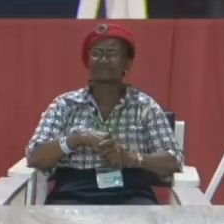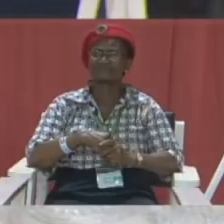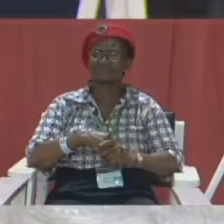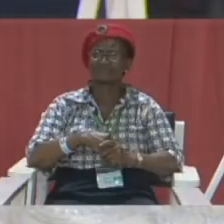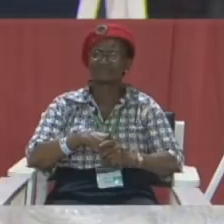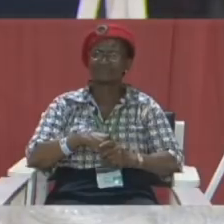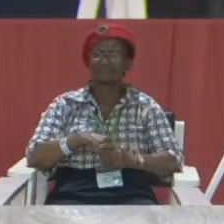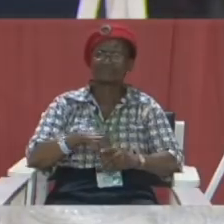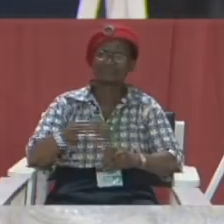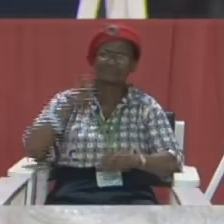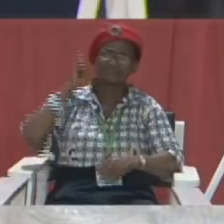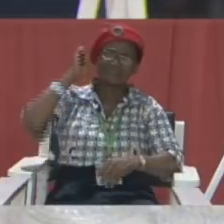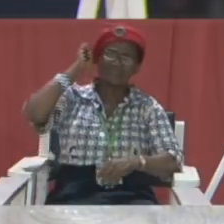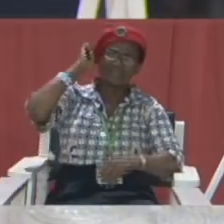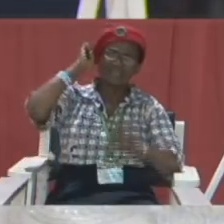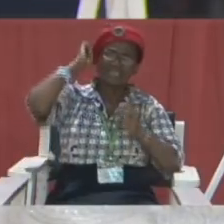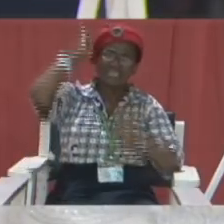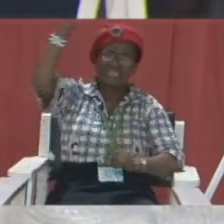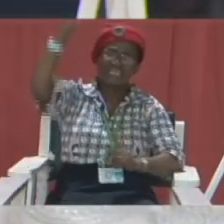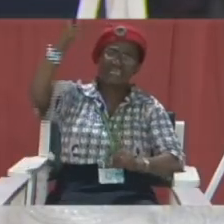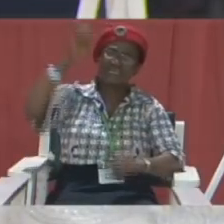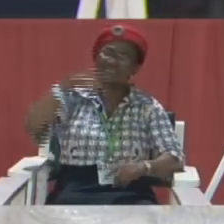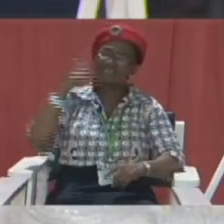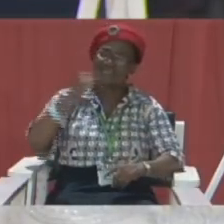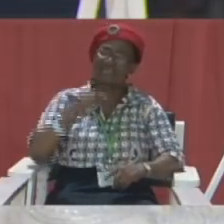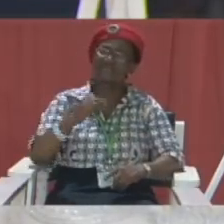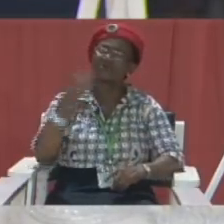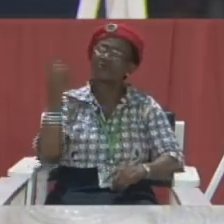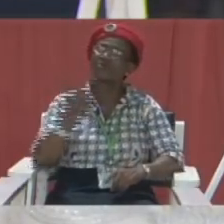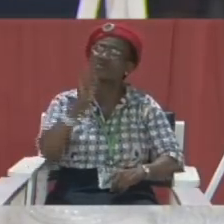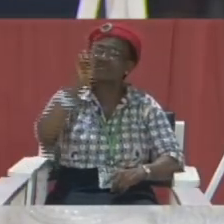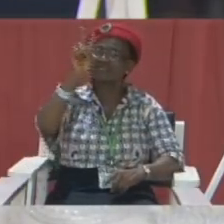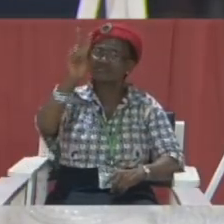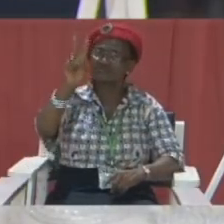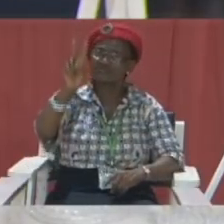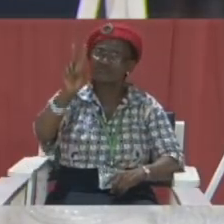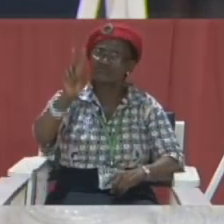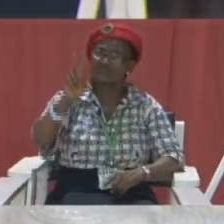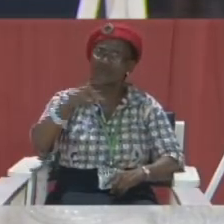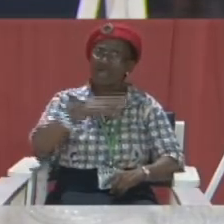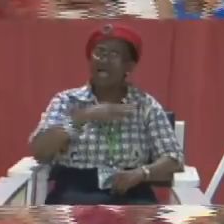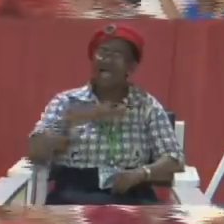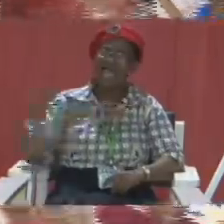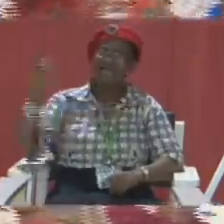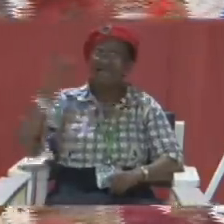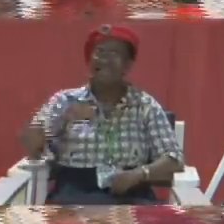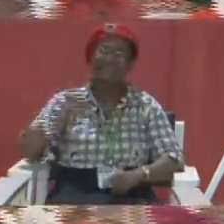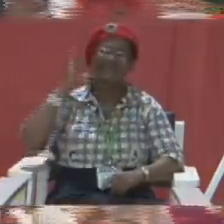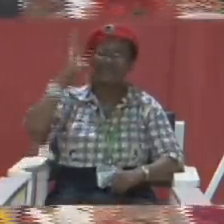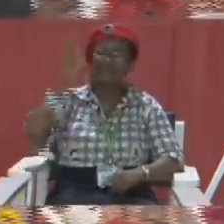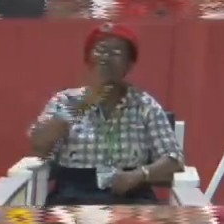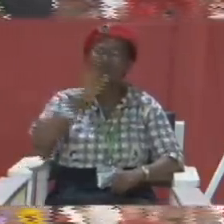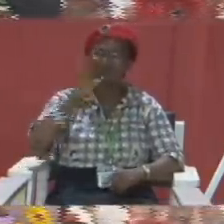He said only two. Make it better anymore. And they will be more than sufficient. Once he do.